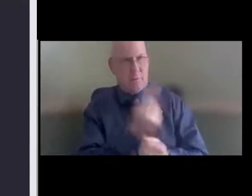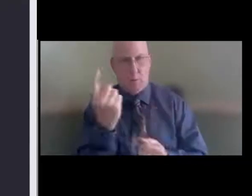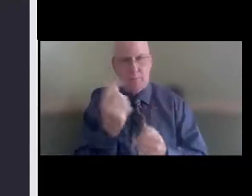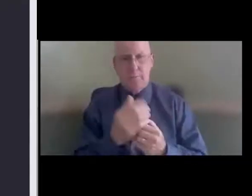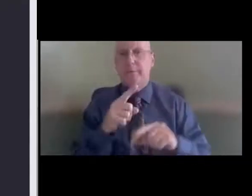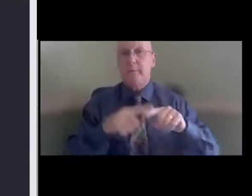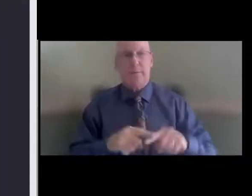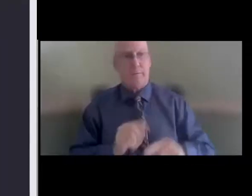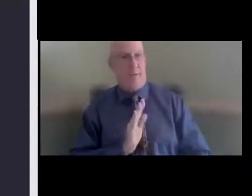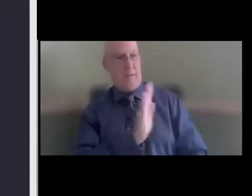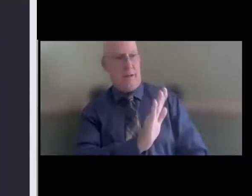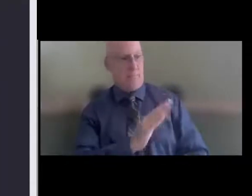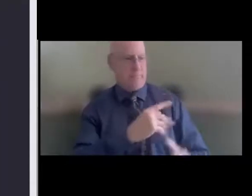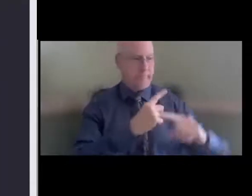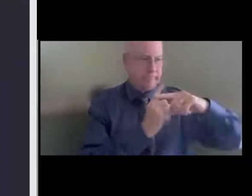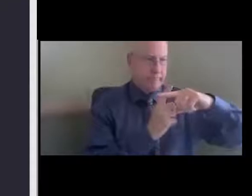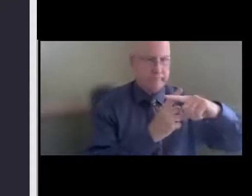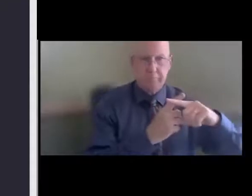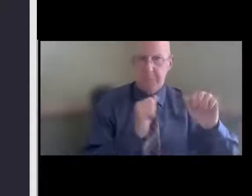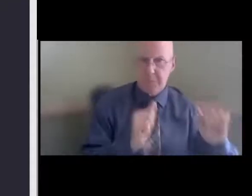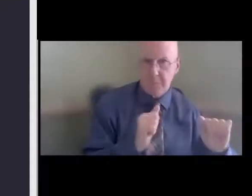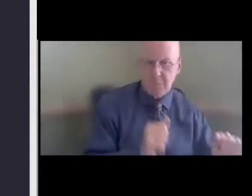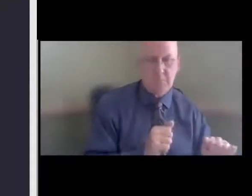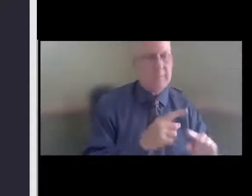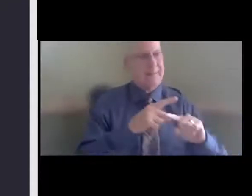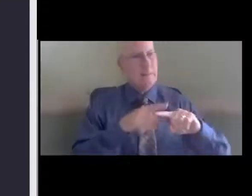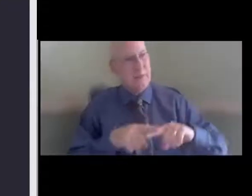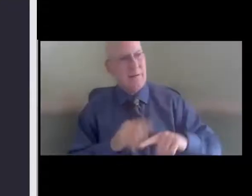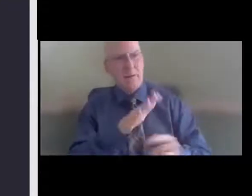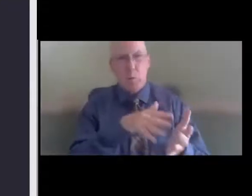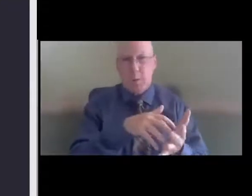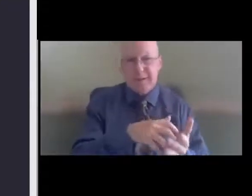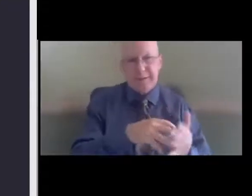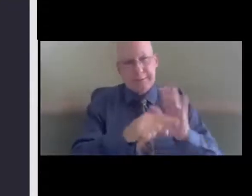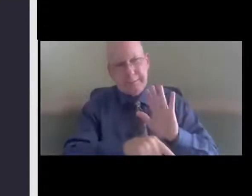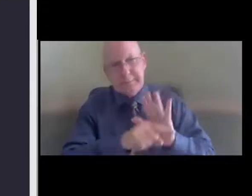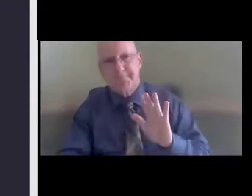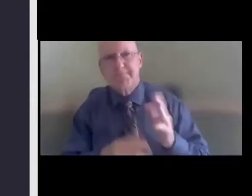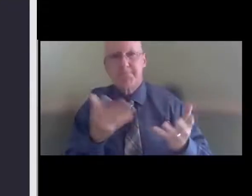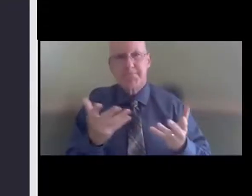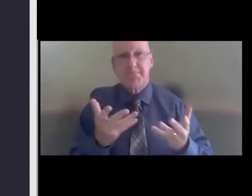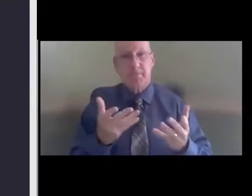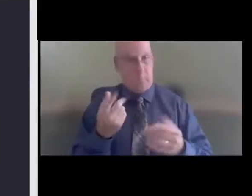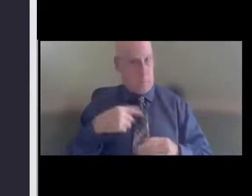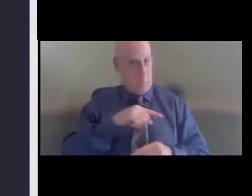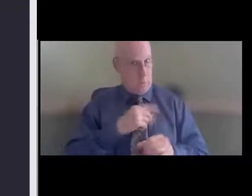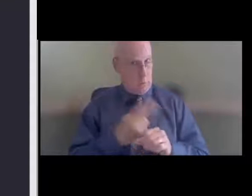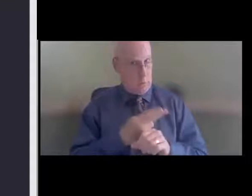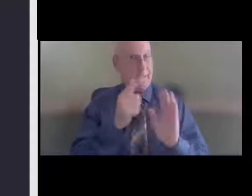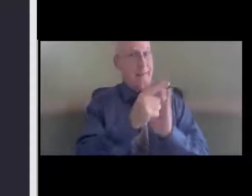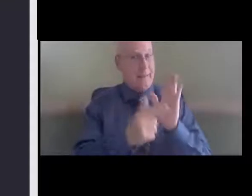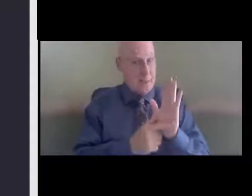It depends on their strengths. It depends on what those weaknesses might be. And so are we going to use a